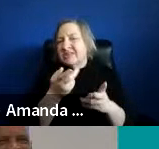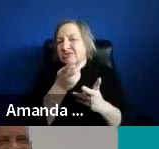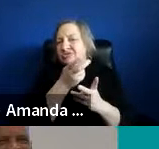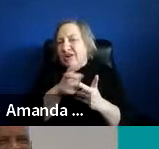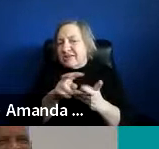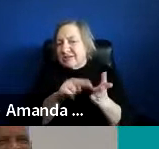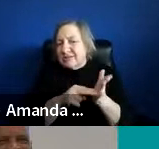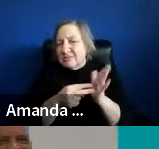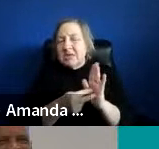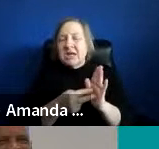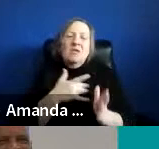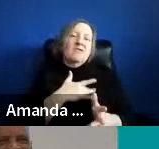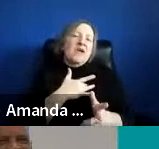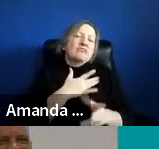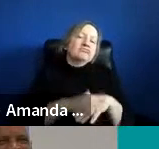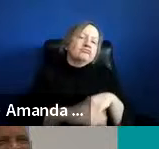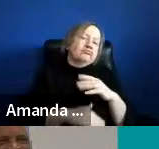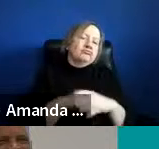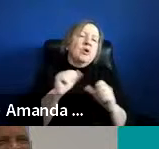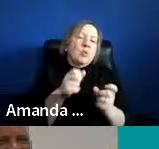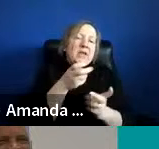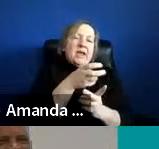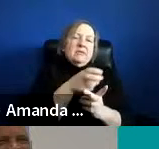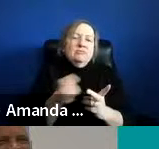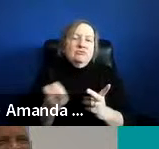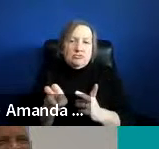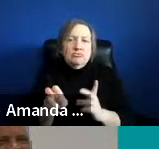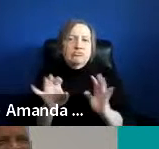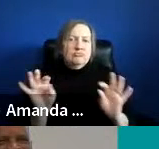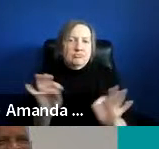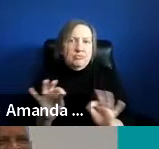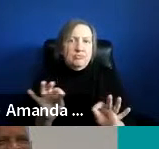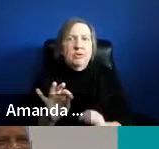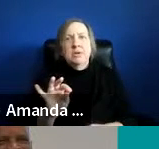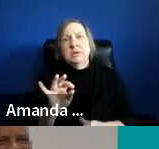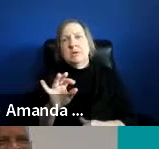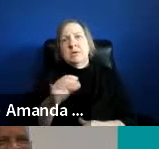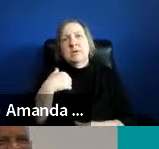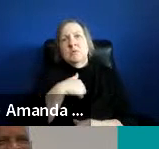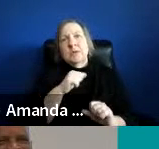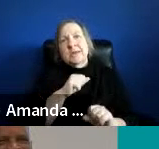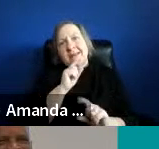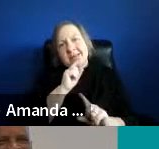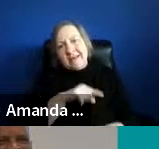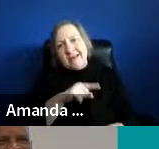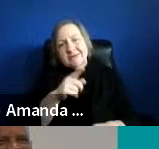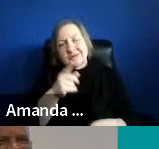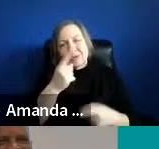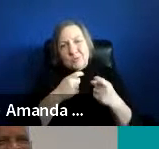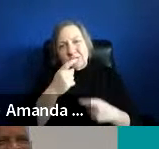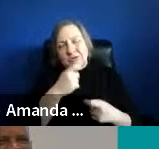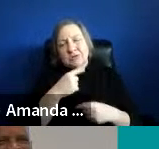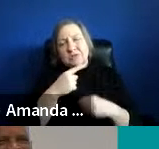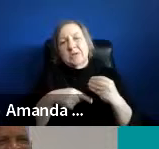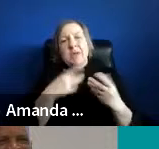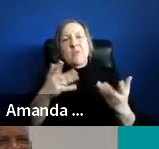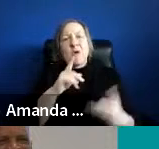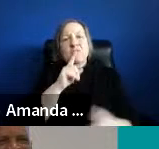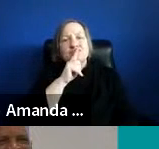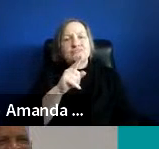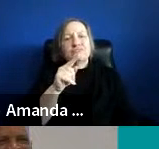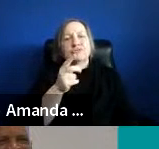that, you know, we'll be able to make the transition, and you know, as we're able to answer some of the questions about what the true transition